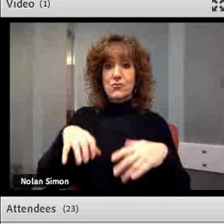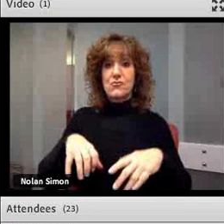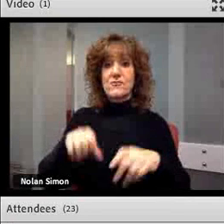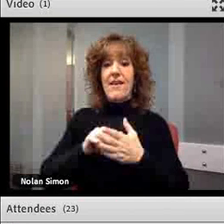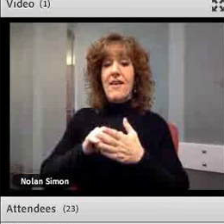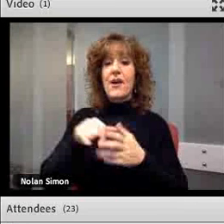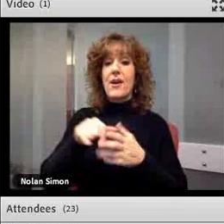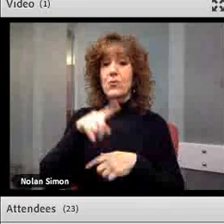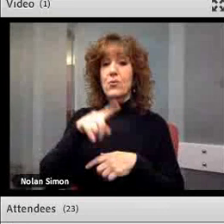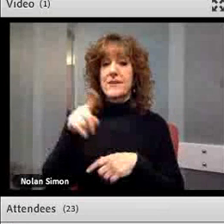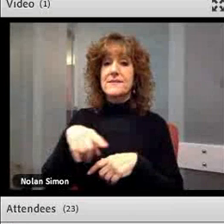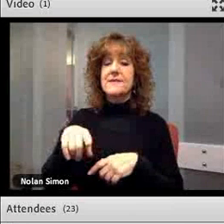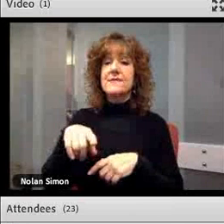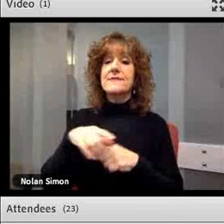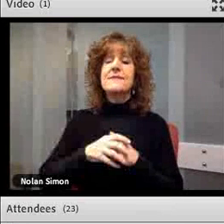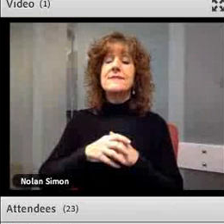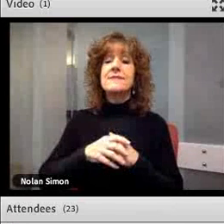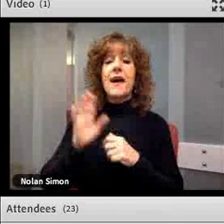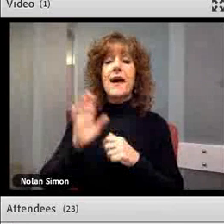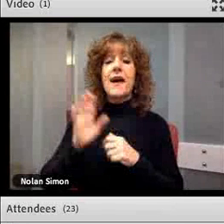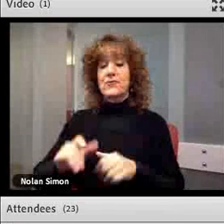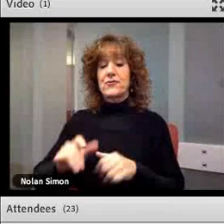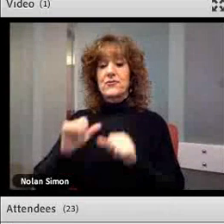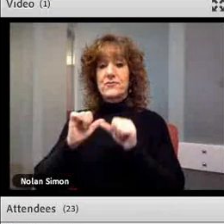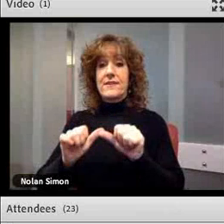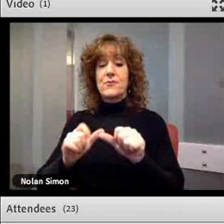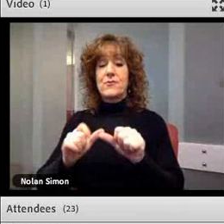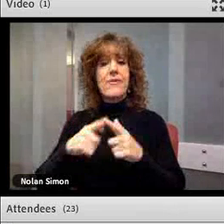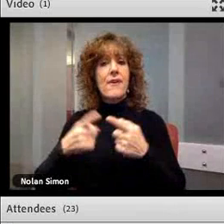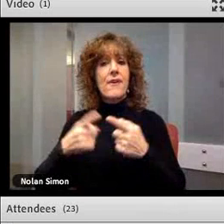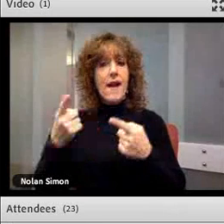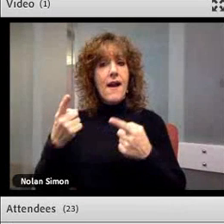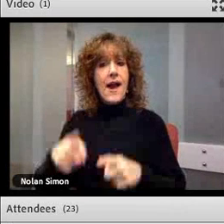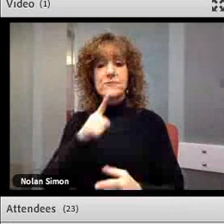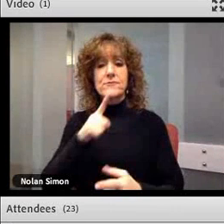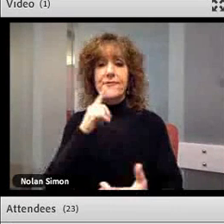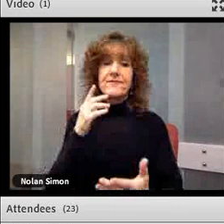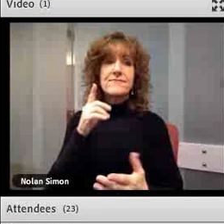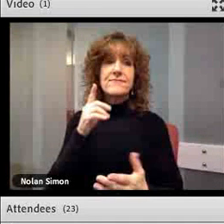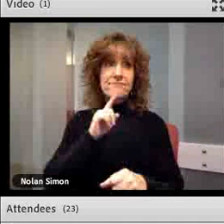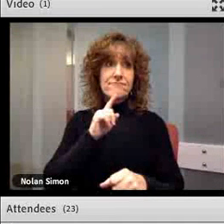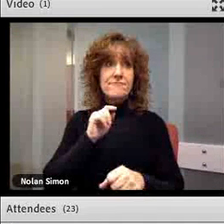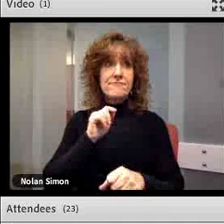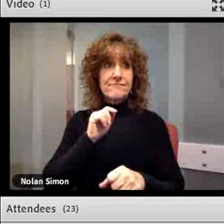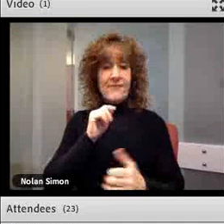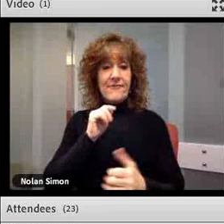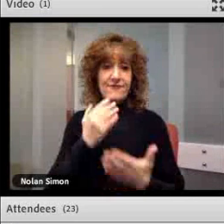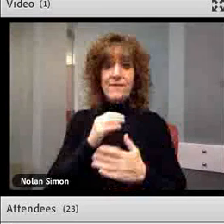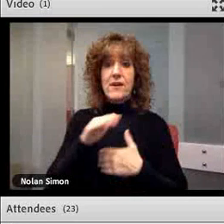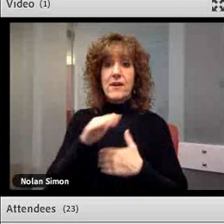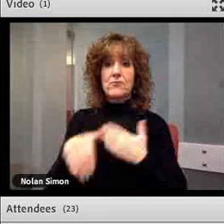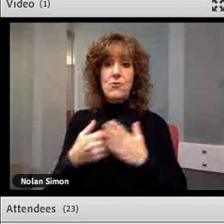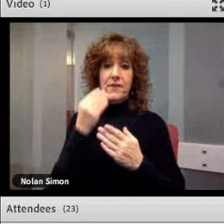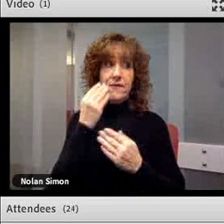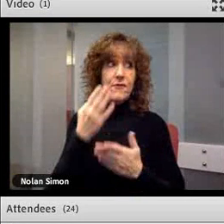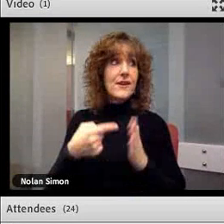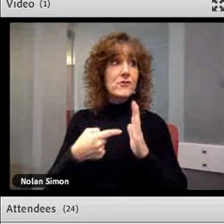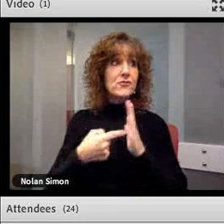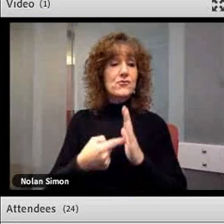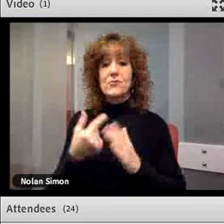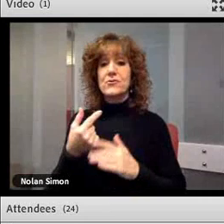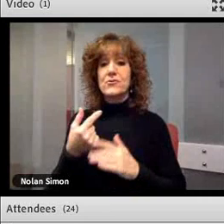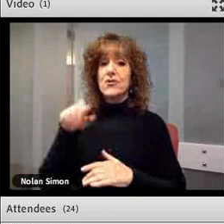put continue, and then what happens is it verifies the information. This shows the graphics, the